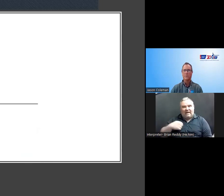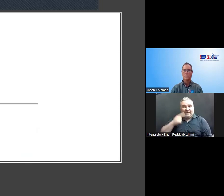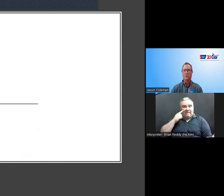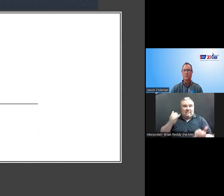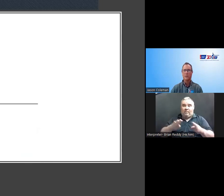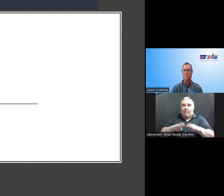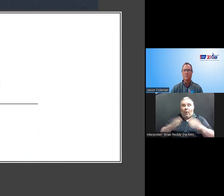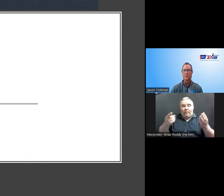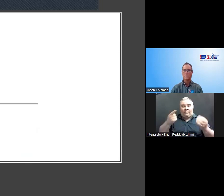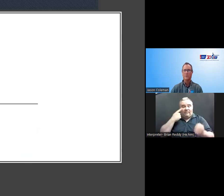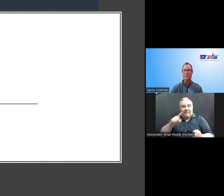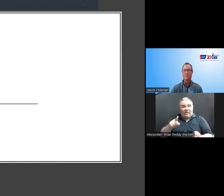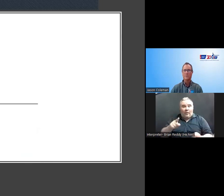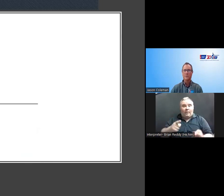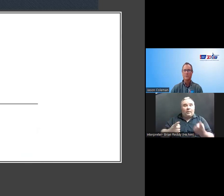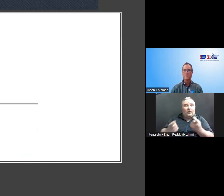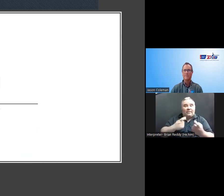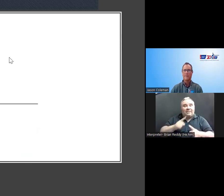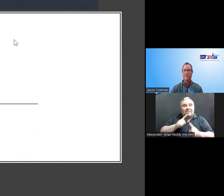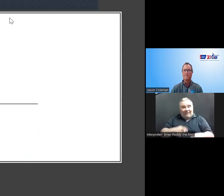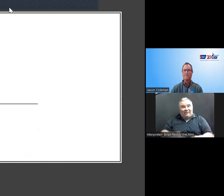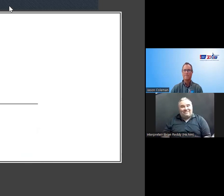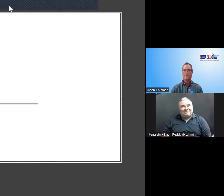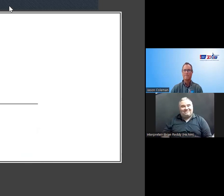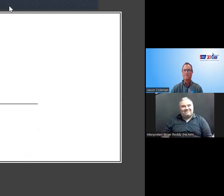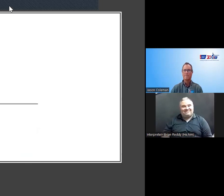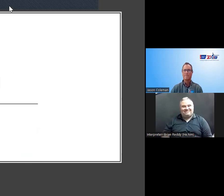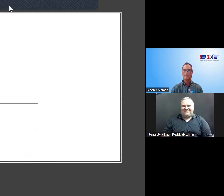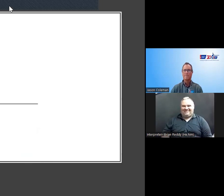it up for a question and answer period.